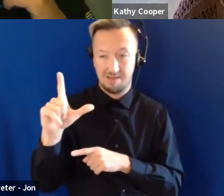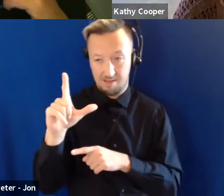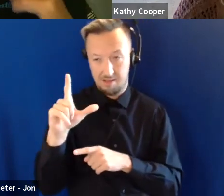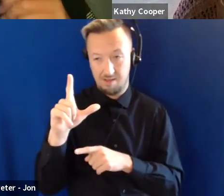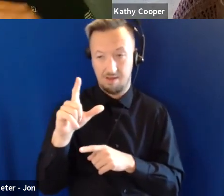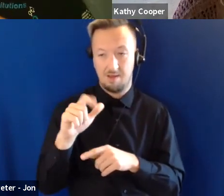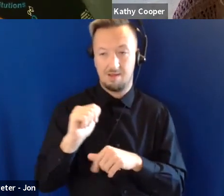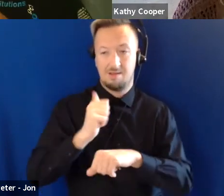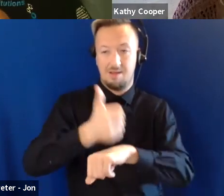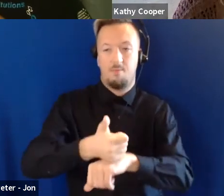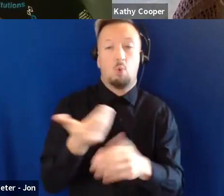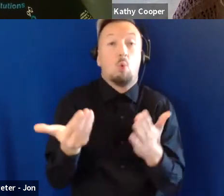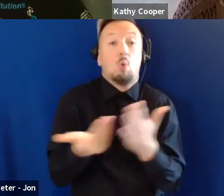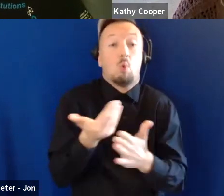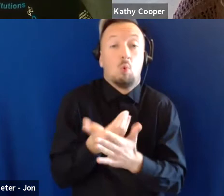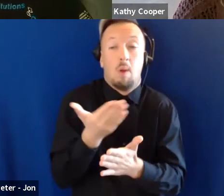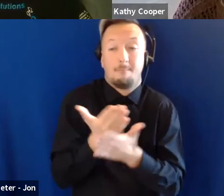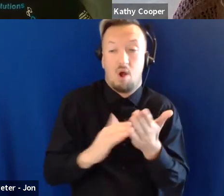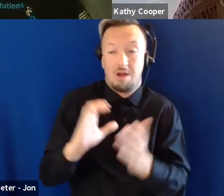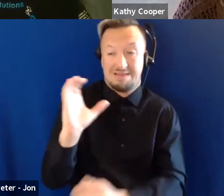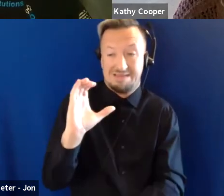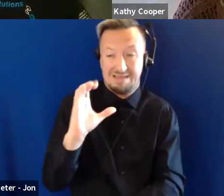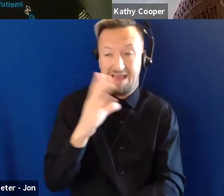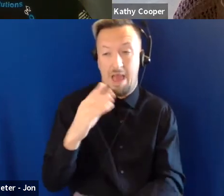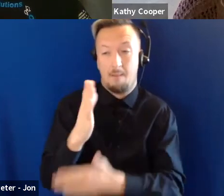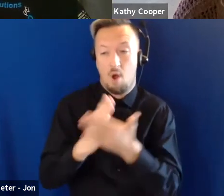should be distributed among CILs.